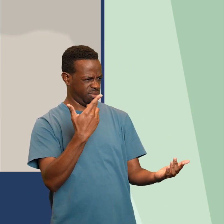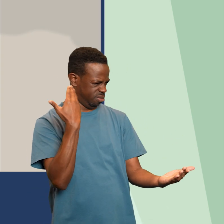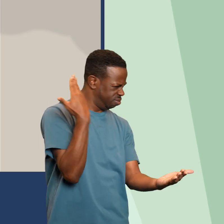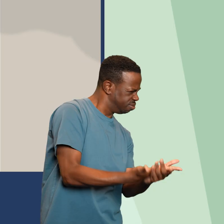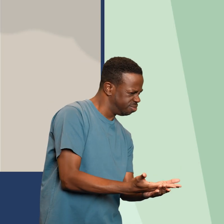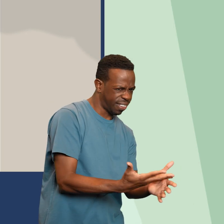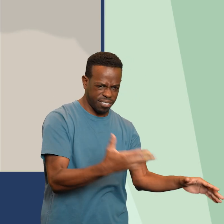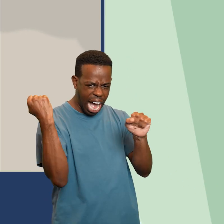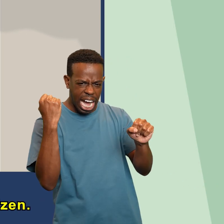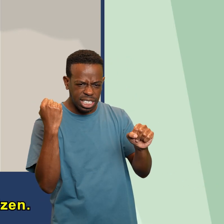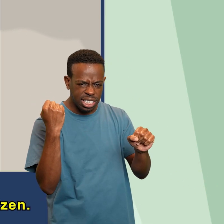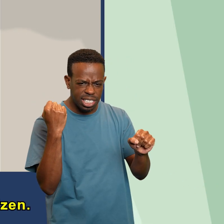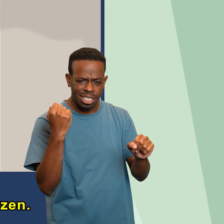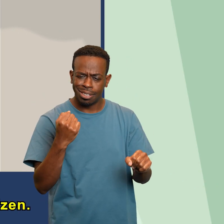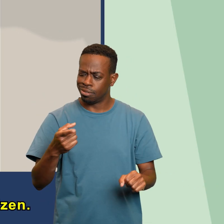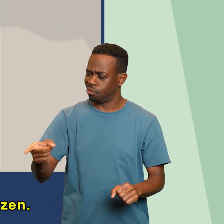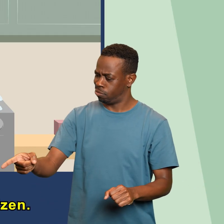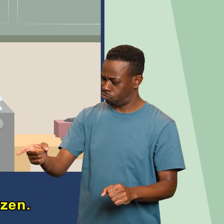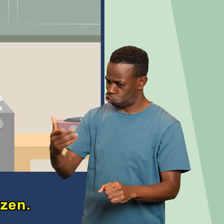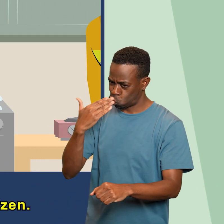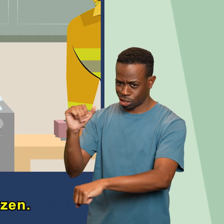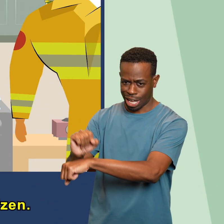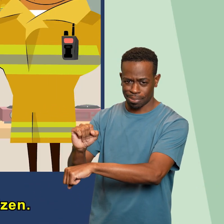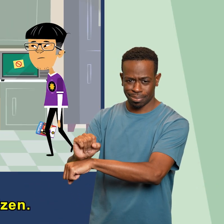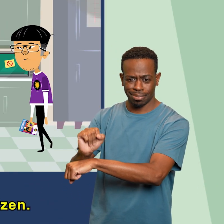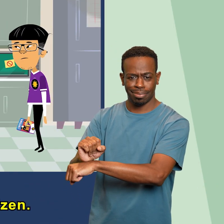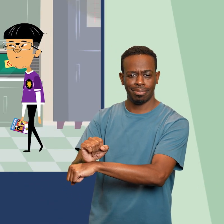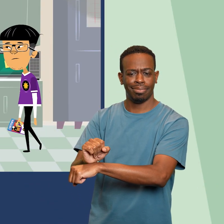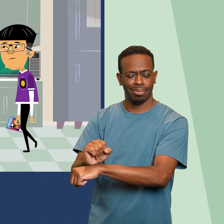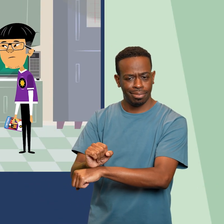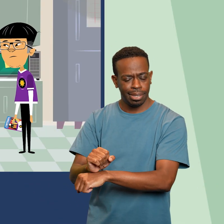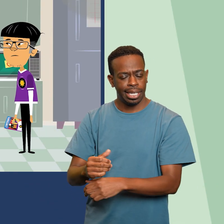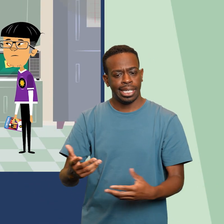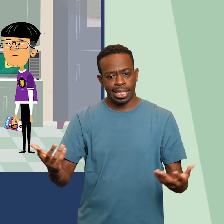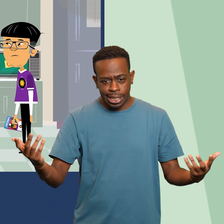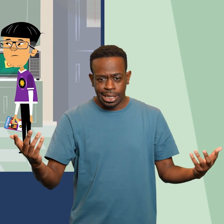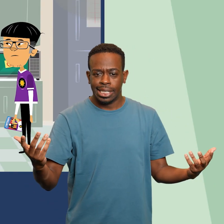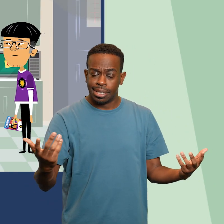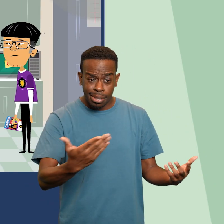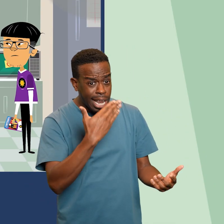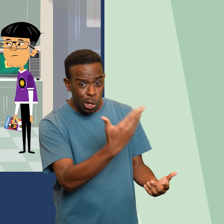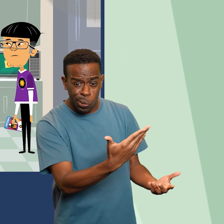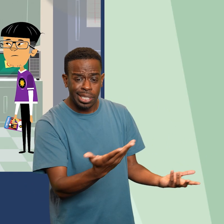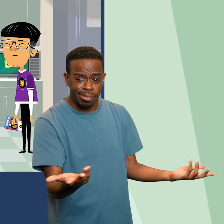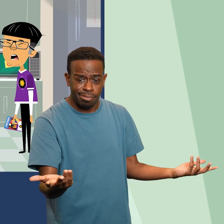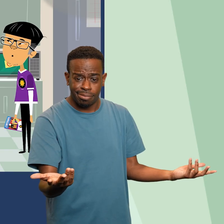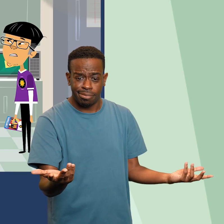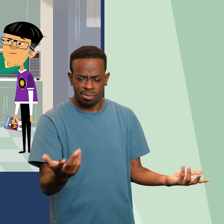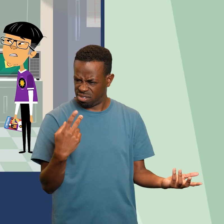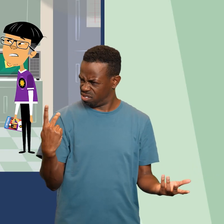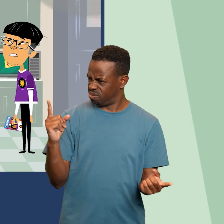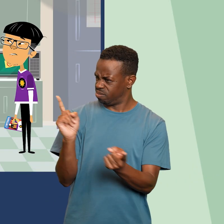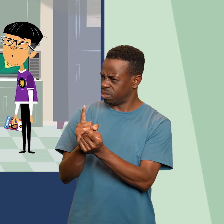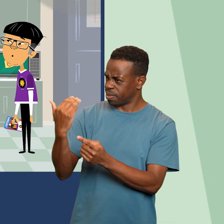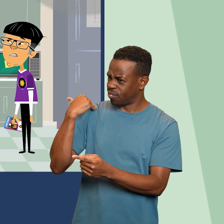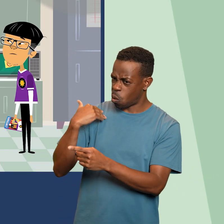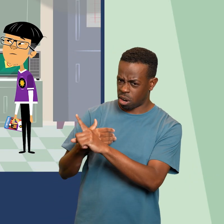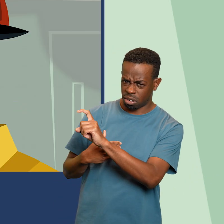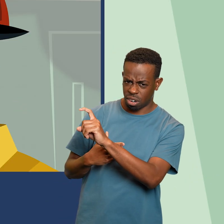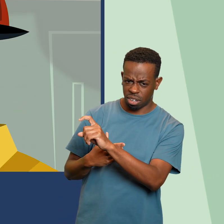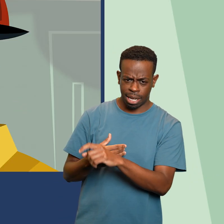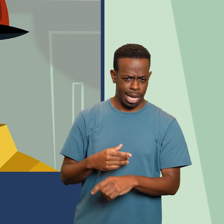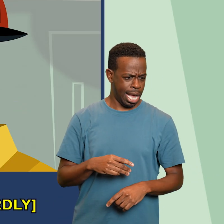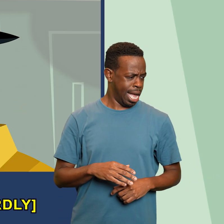That was fast. Well done, firefighting citizen. Oh, well, thank you. Have we met before?